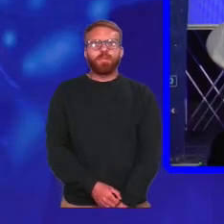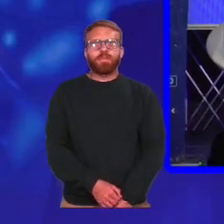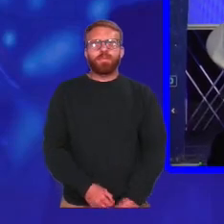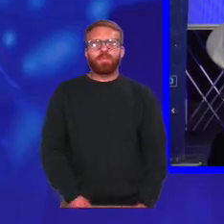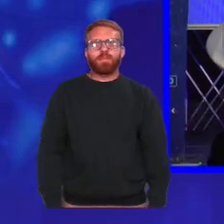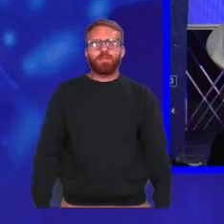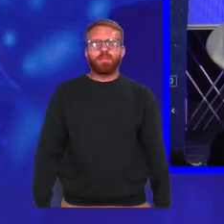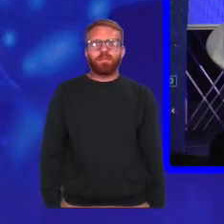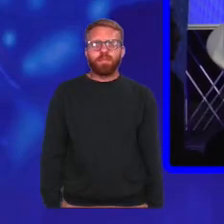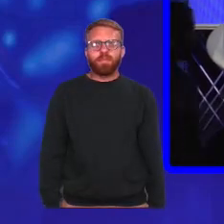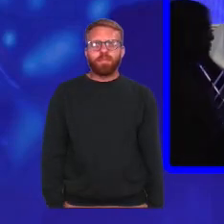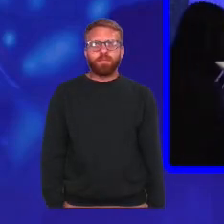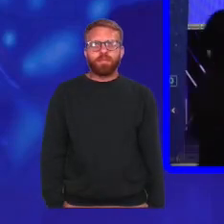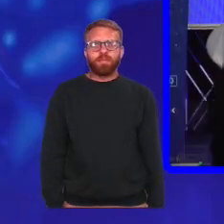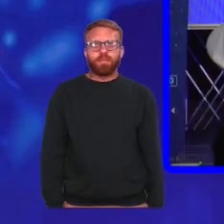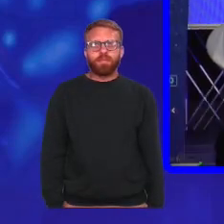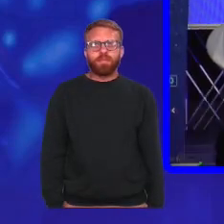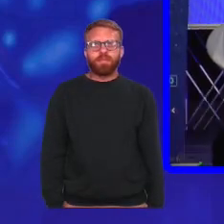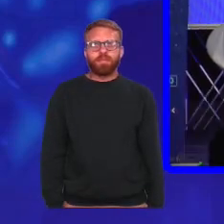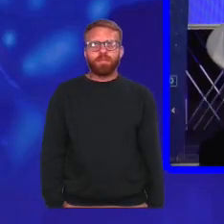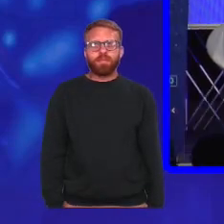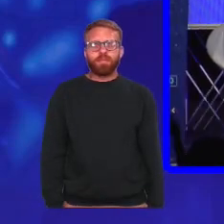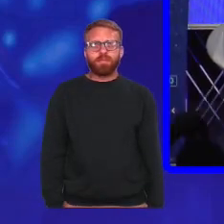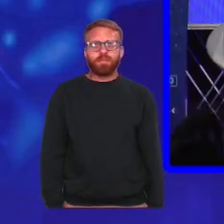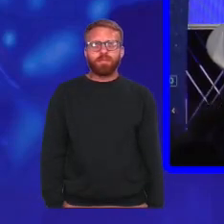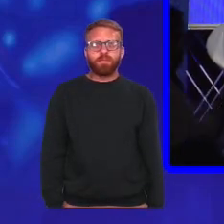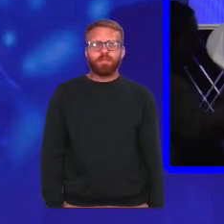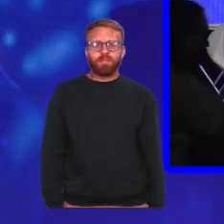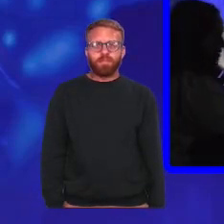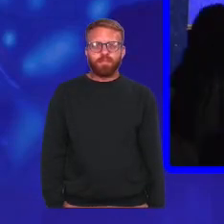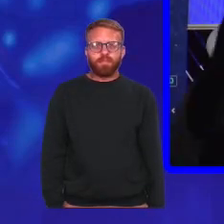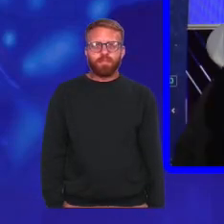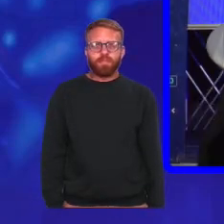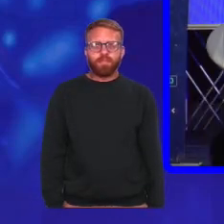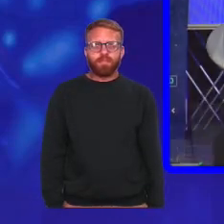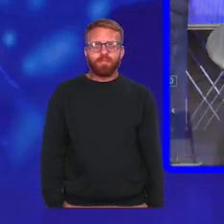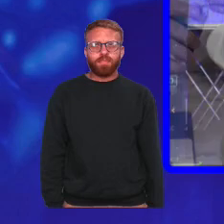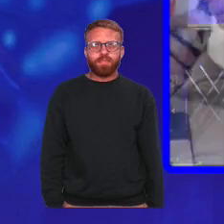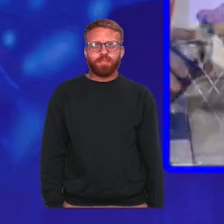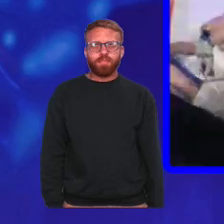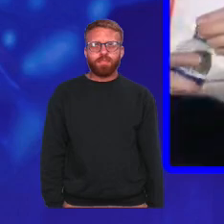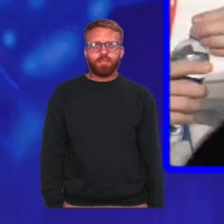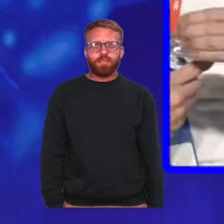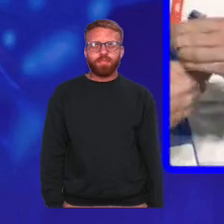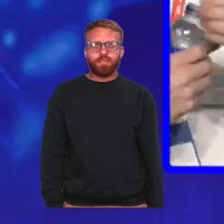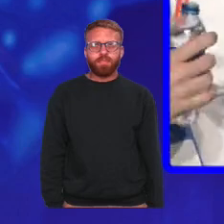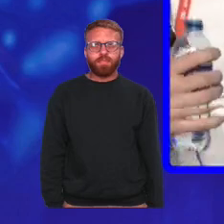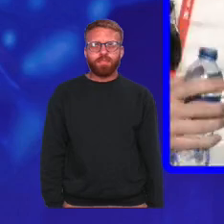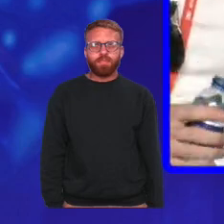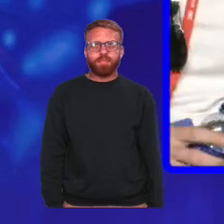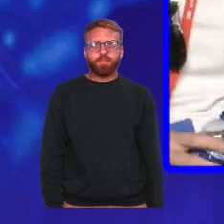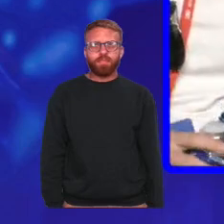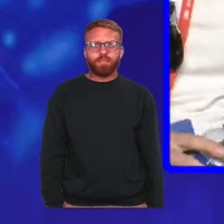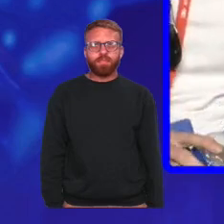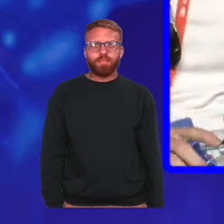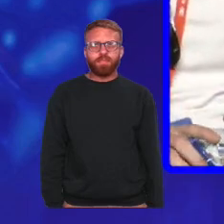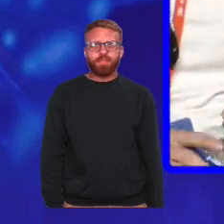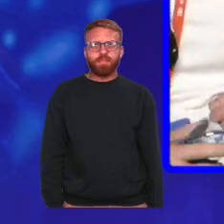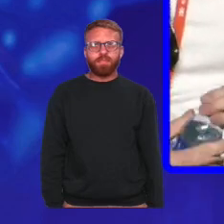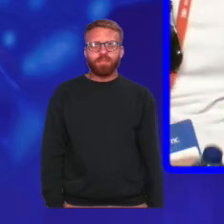Good. First of all, thank you guys for being in Colombia. This is super important for the